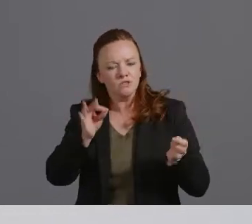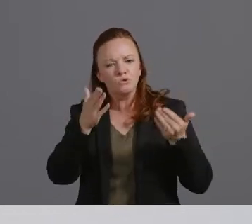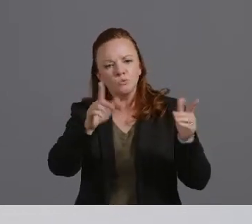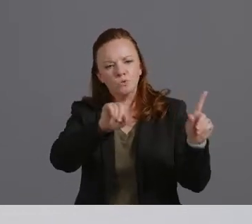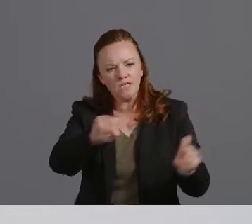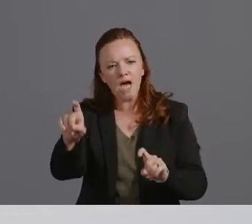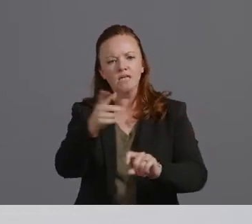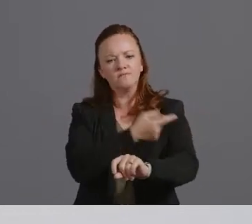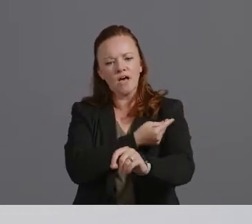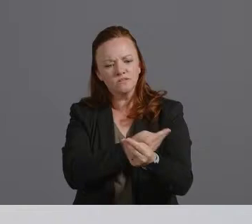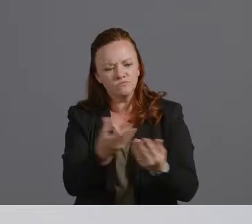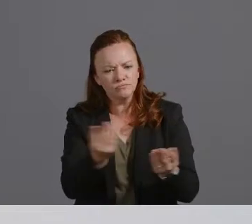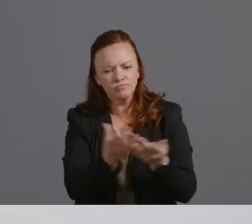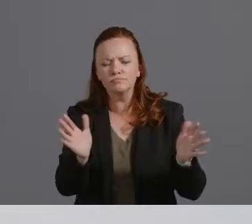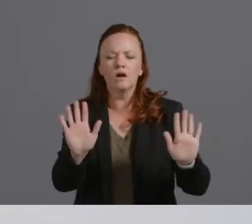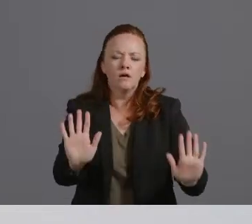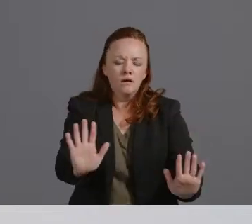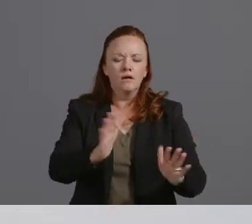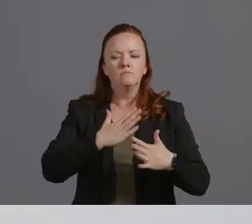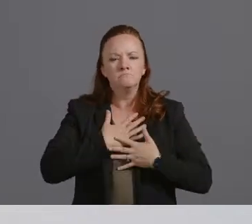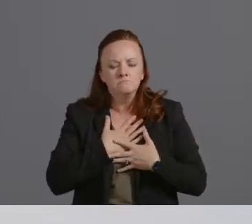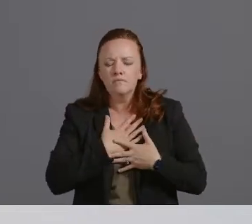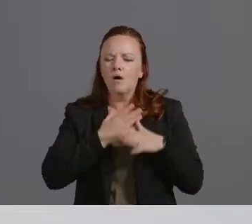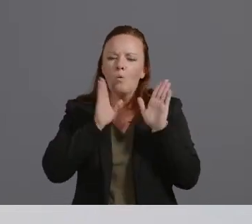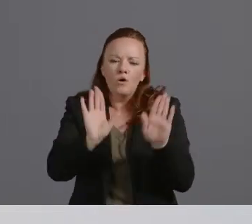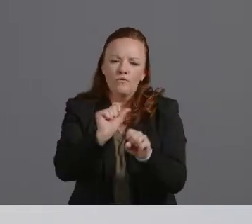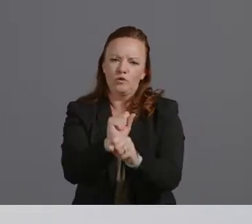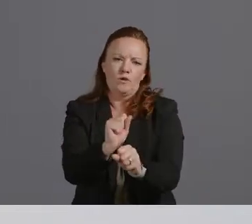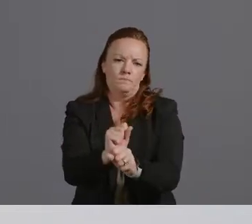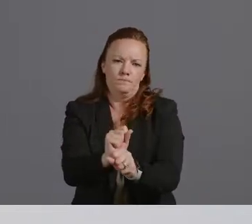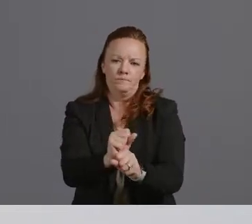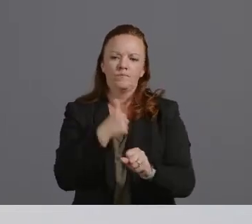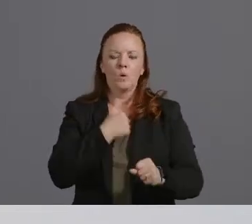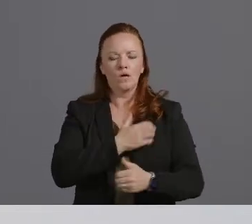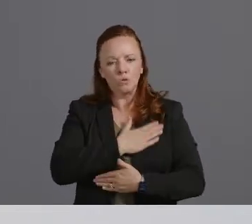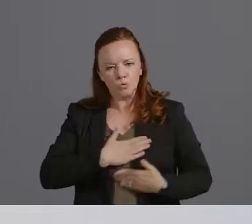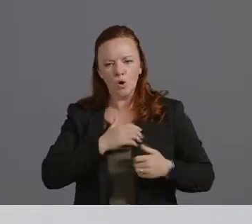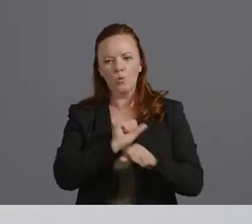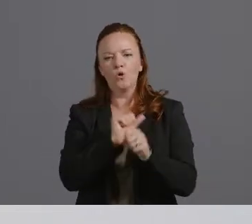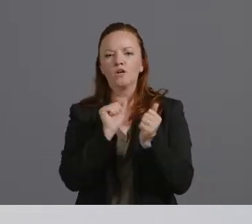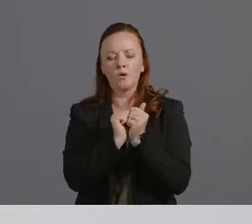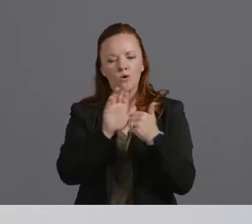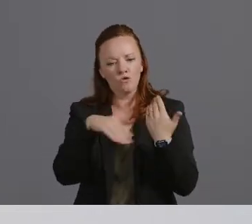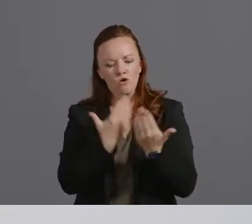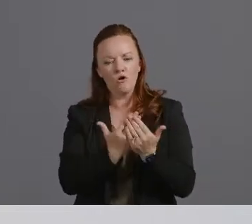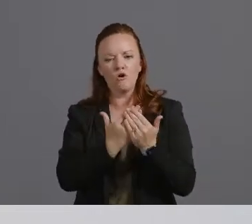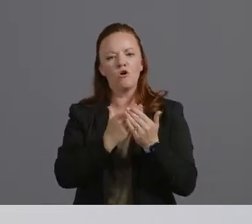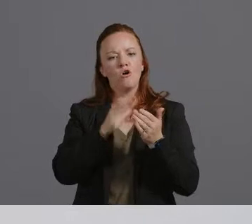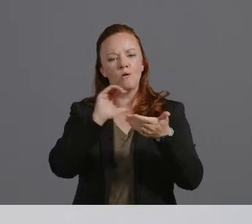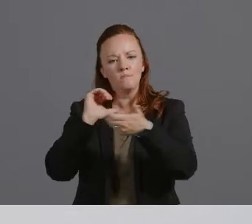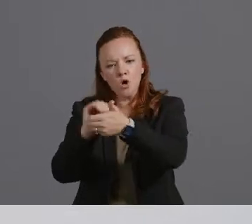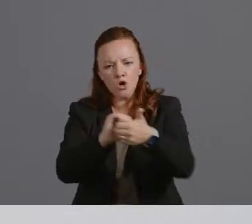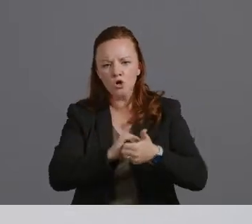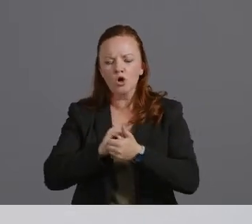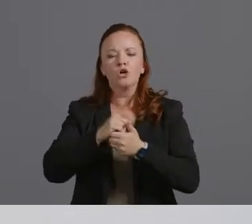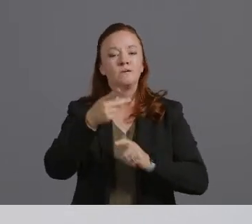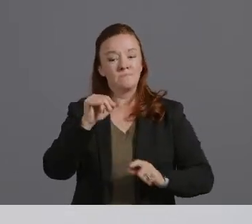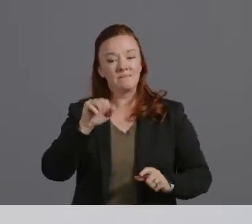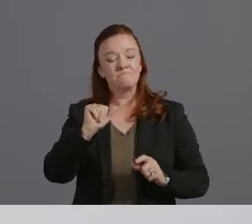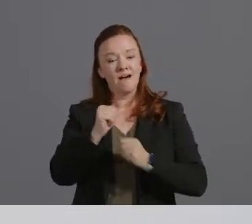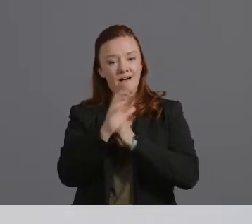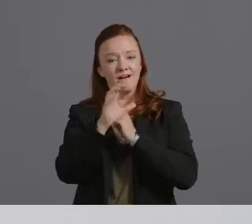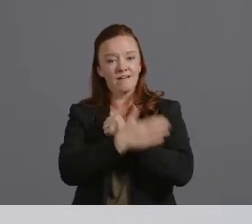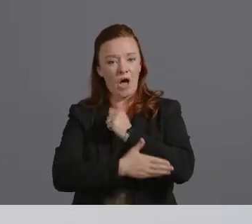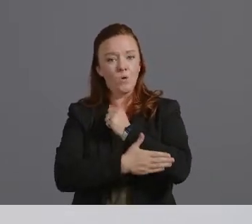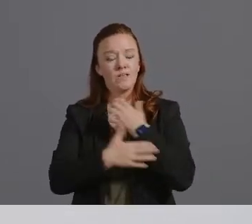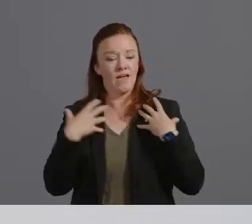done a fantastic job with the testing. And so we enjoy working with our partners at the Pima County Health Department. We just